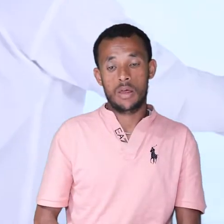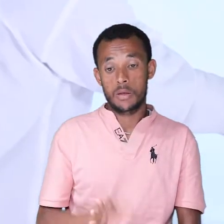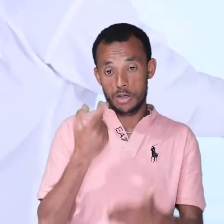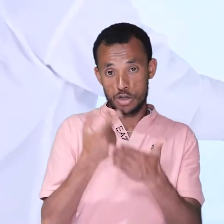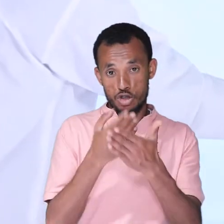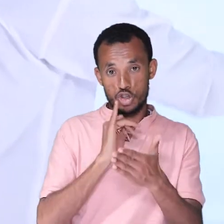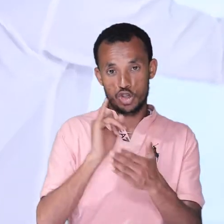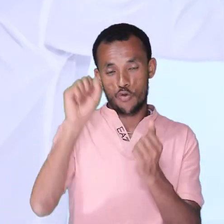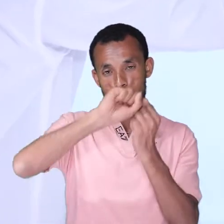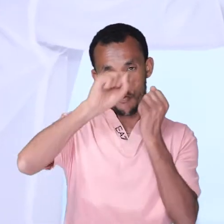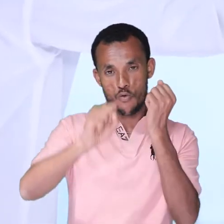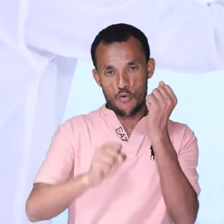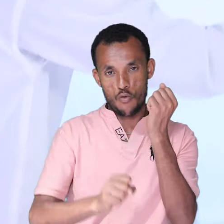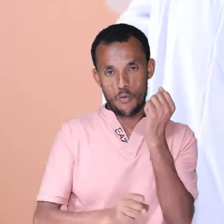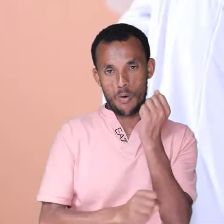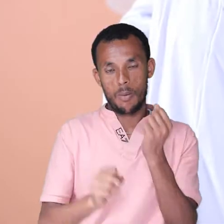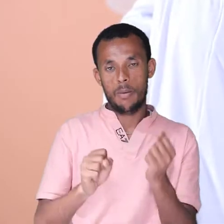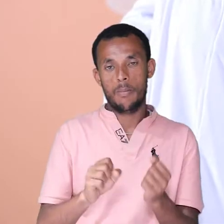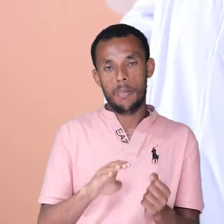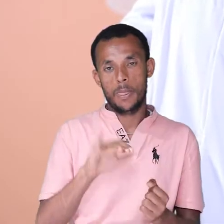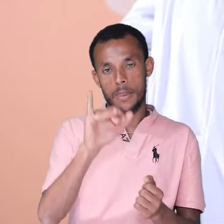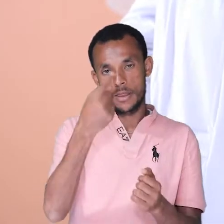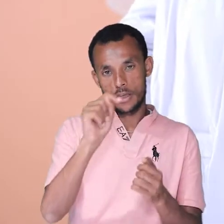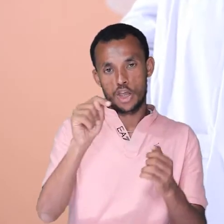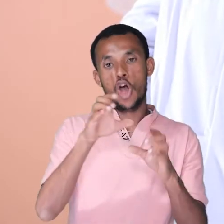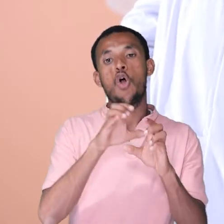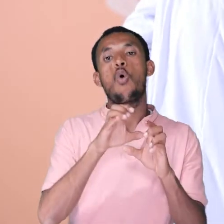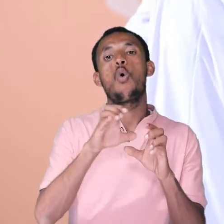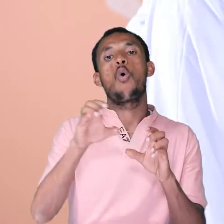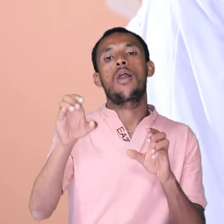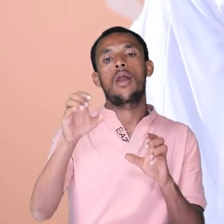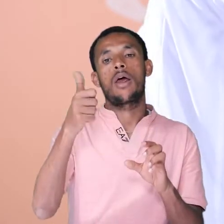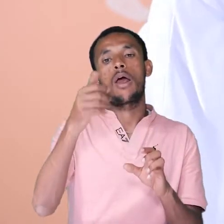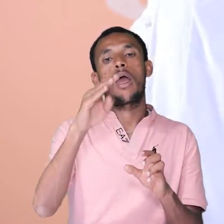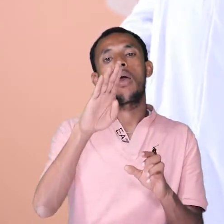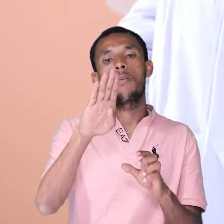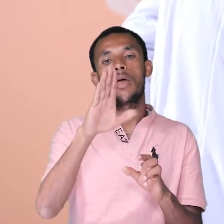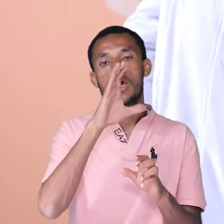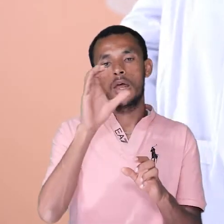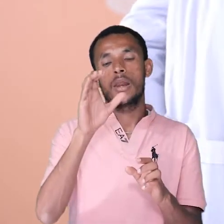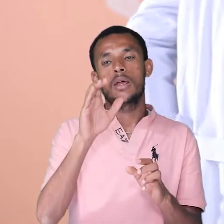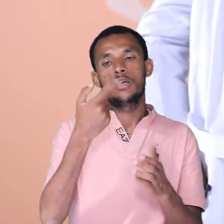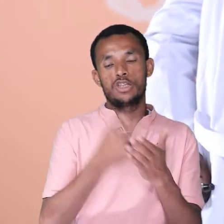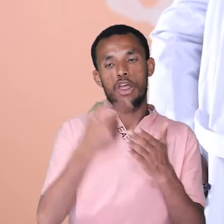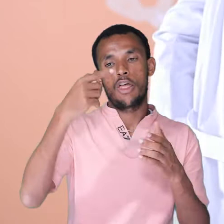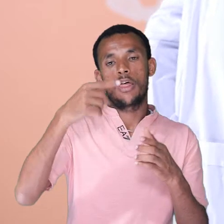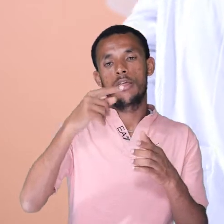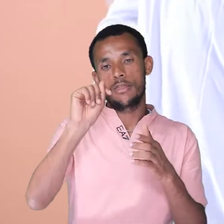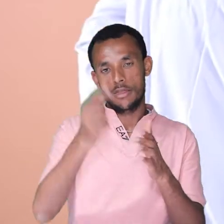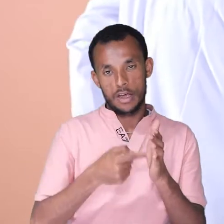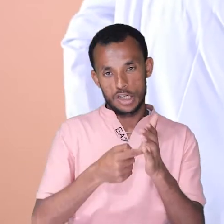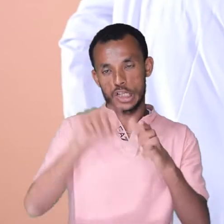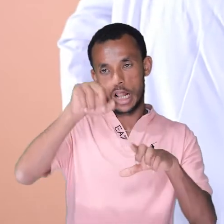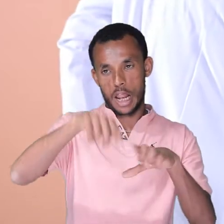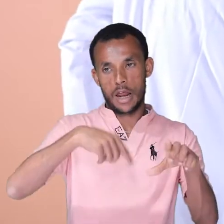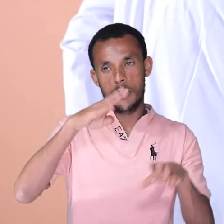This is formed by the chord AB and the tangent line BC.